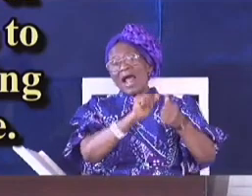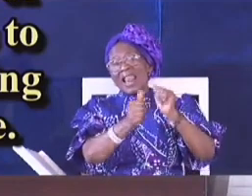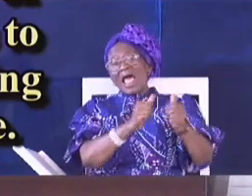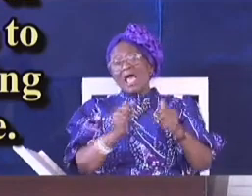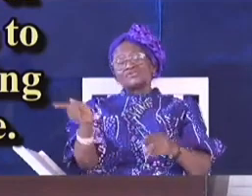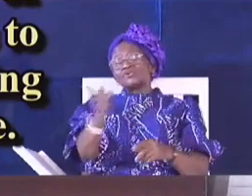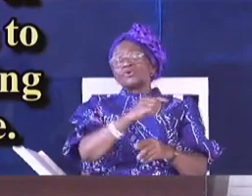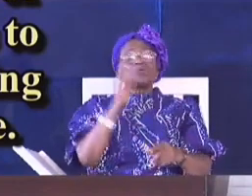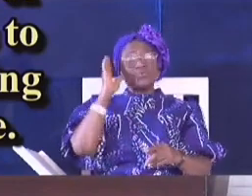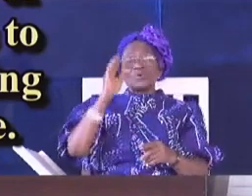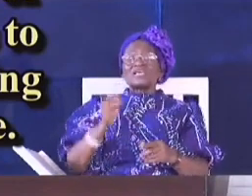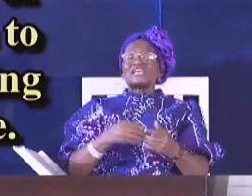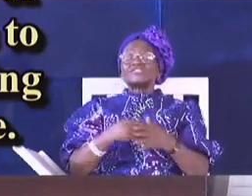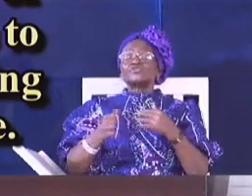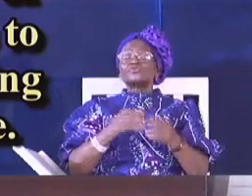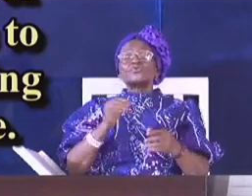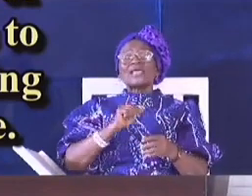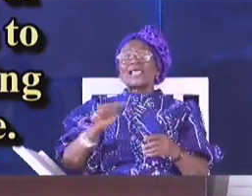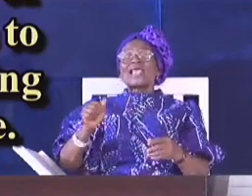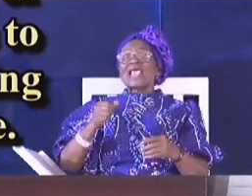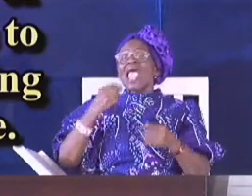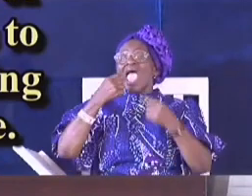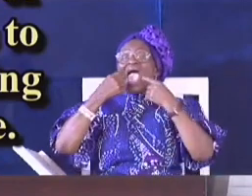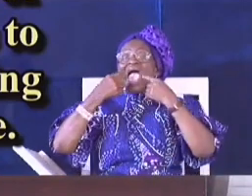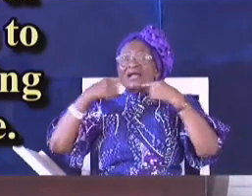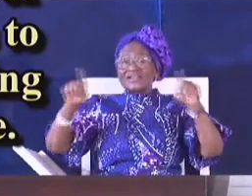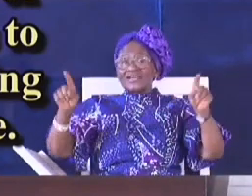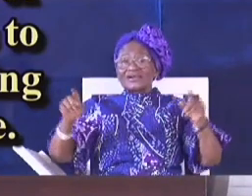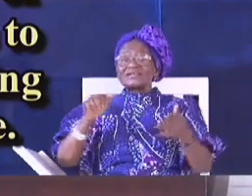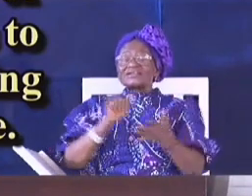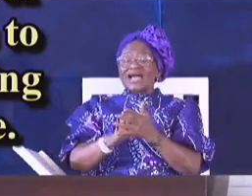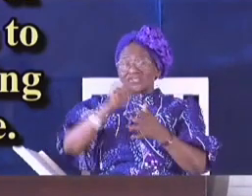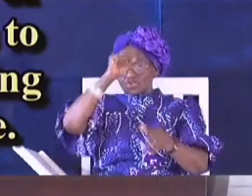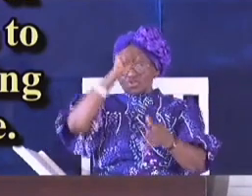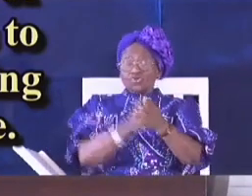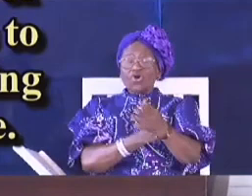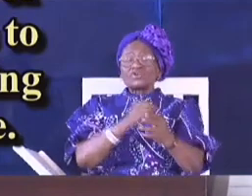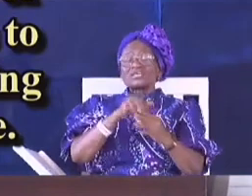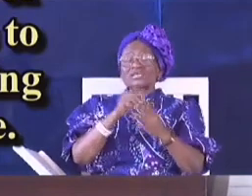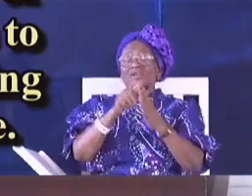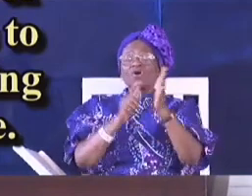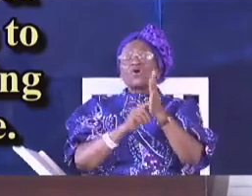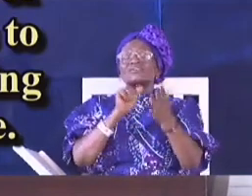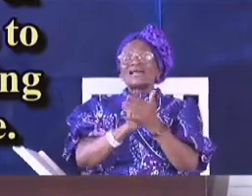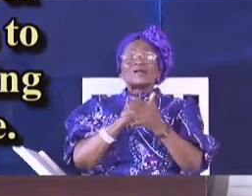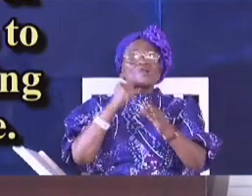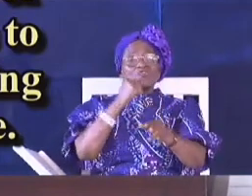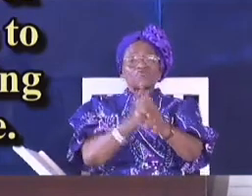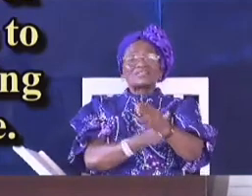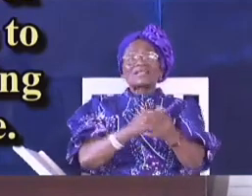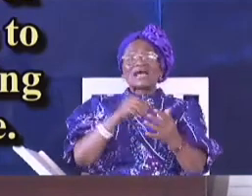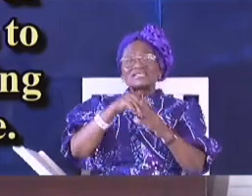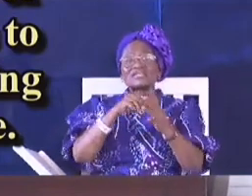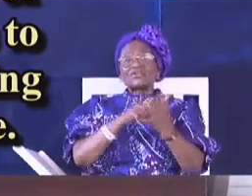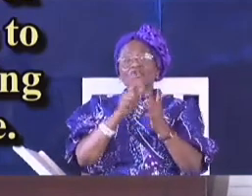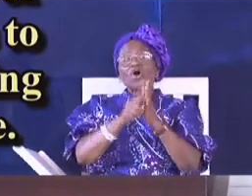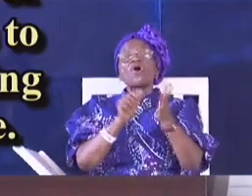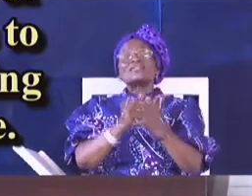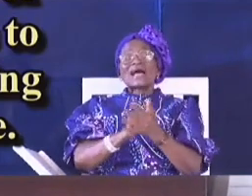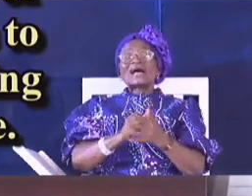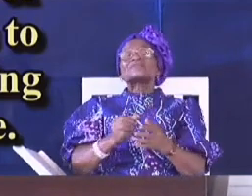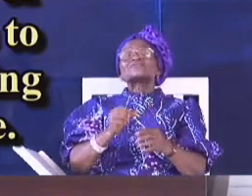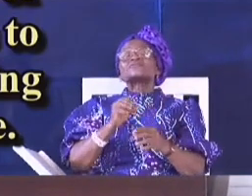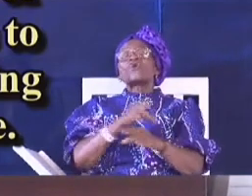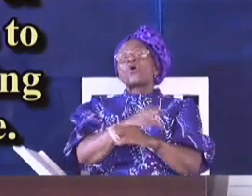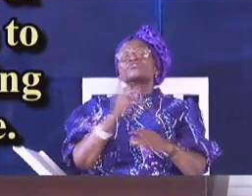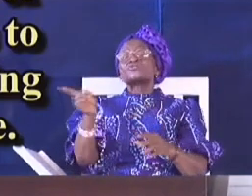decree. That son-in-law, that daughter-in-law that is causing you trouble, you're going to